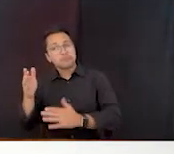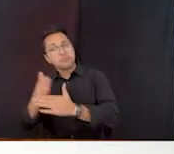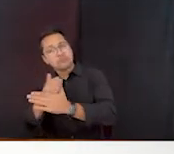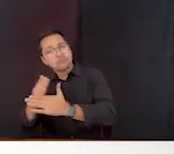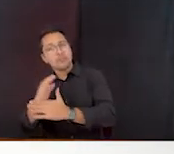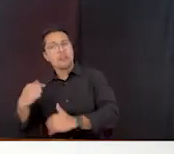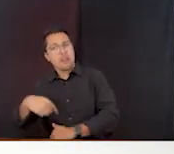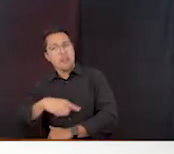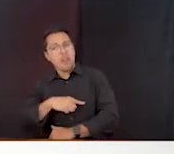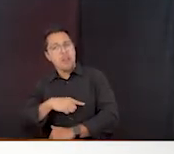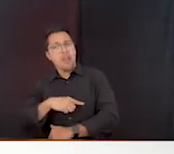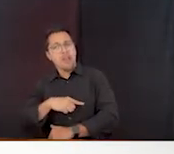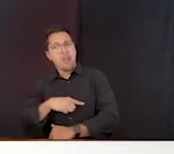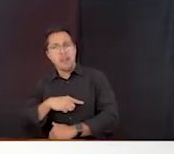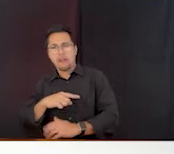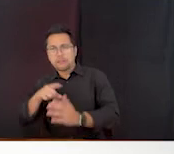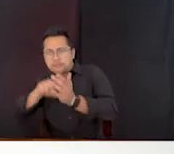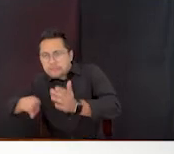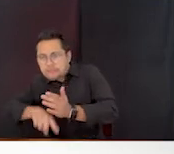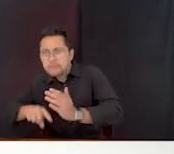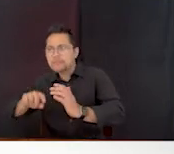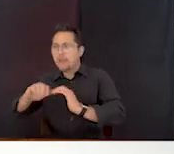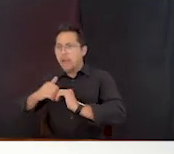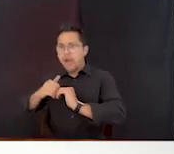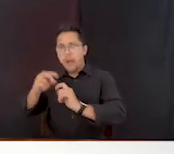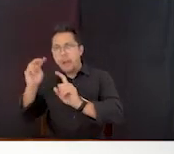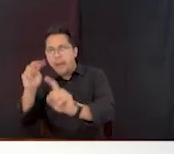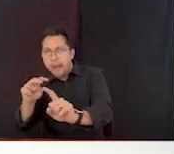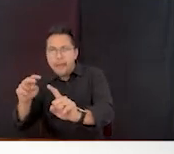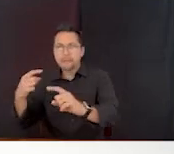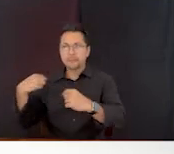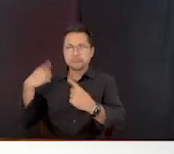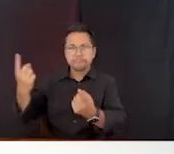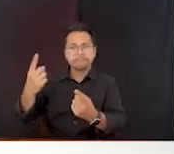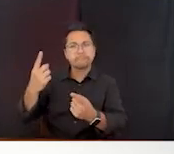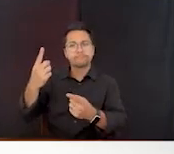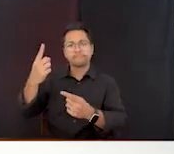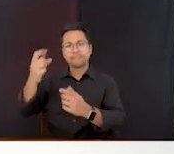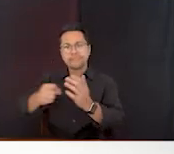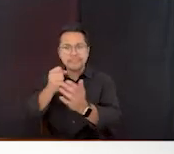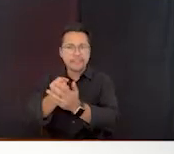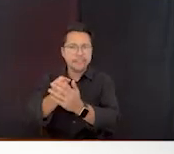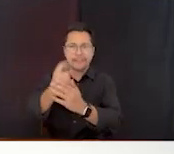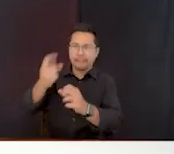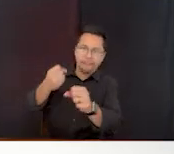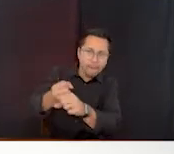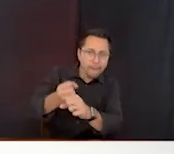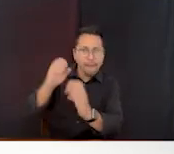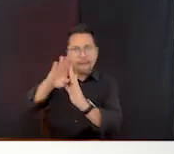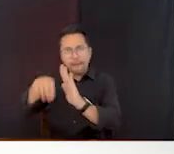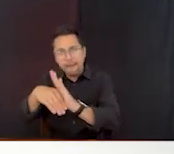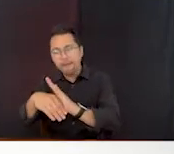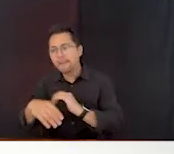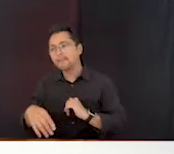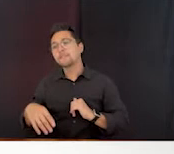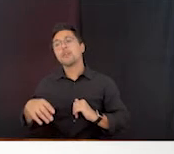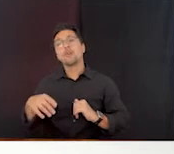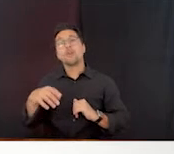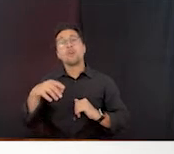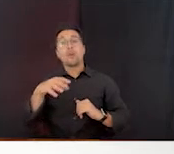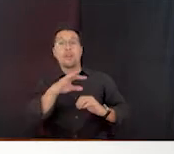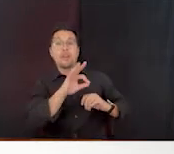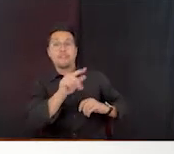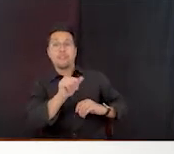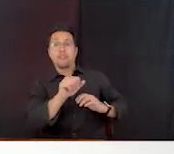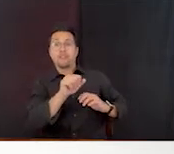to you today, and how it's really unique in this moment, as you all know, but also we're